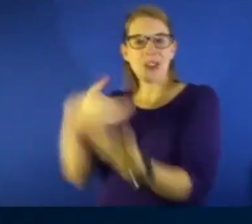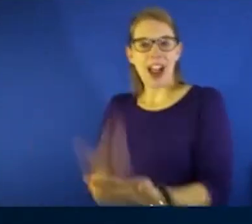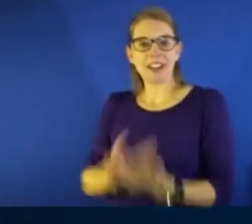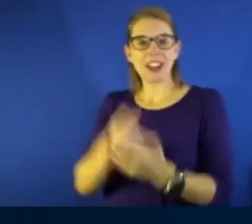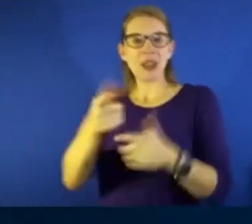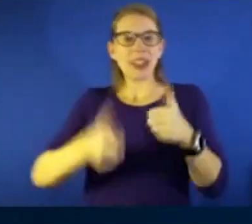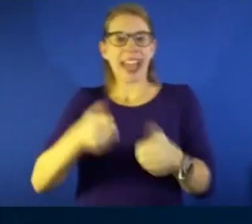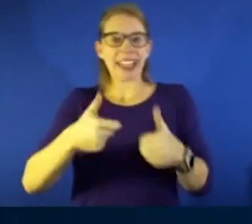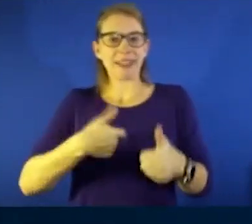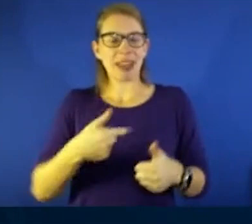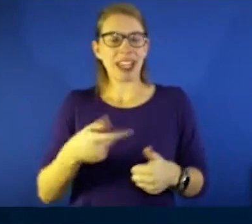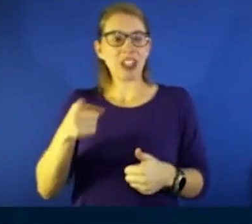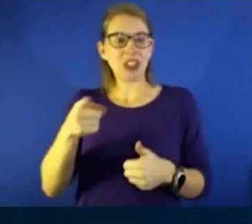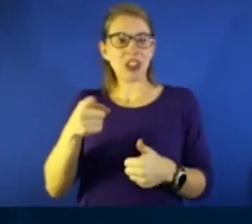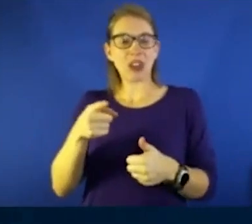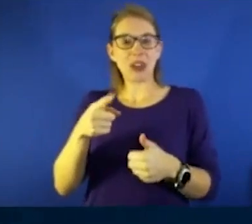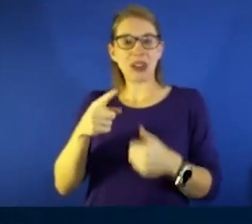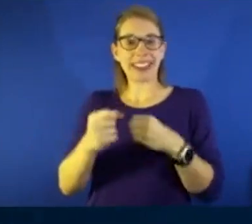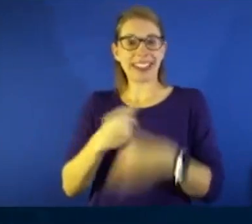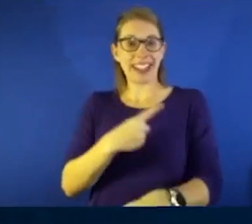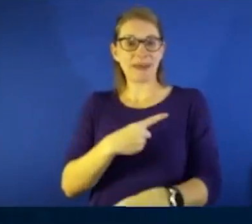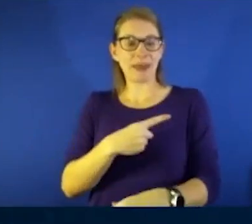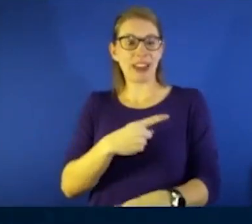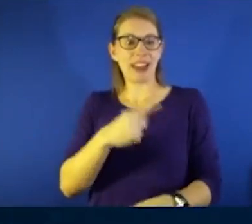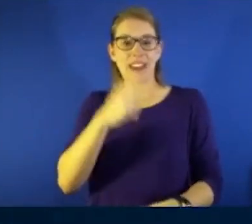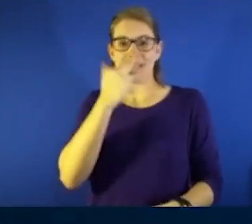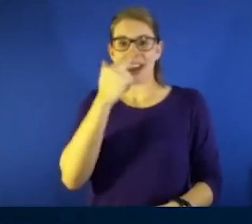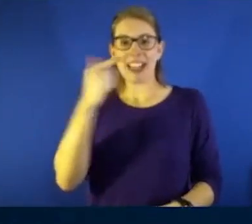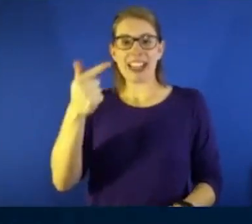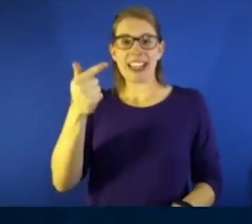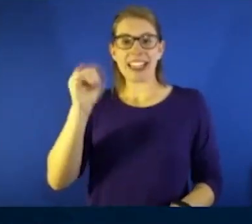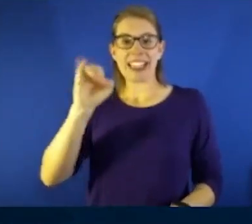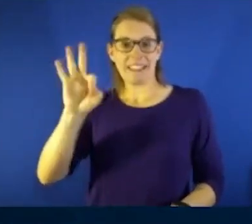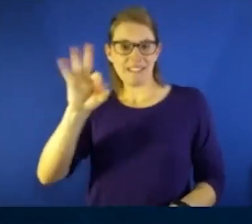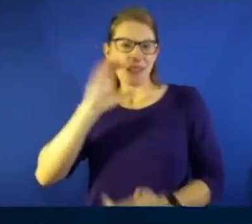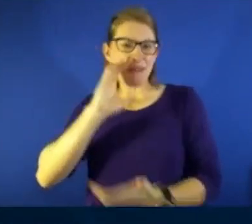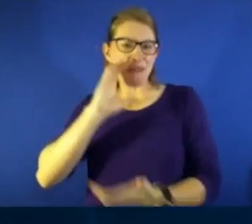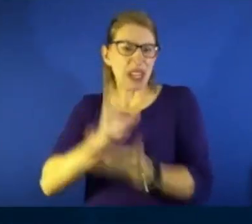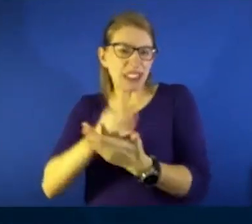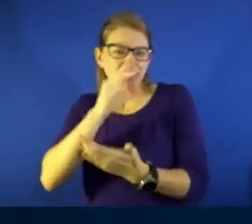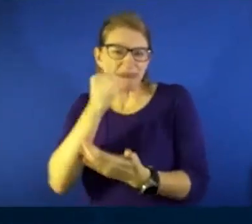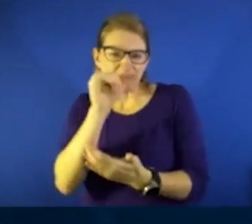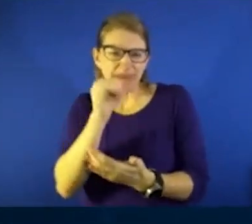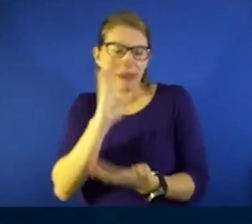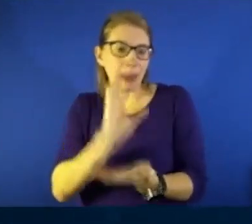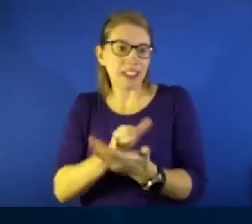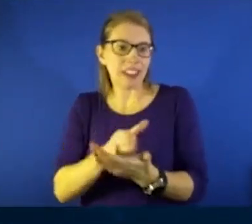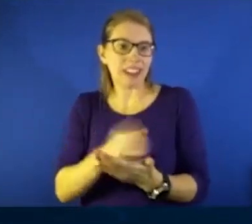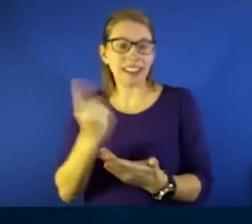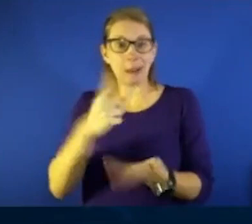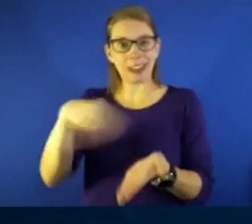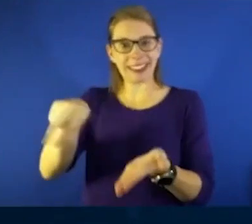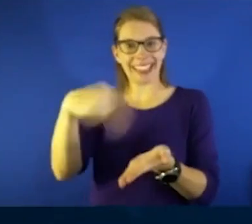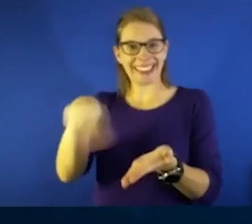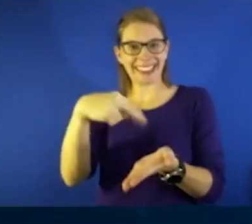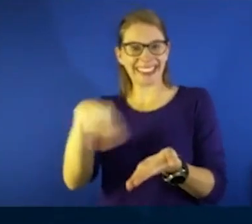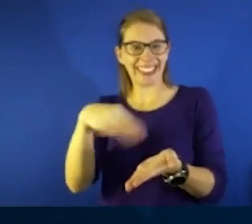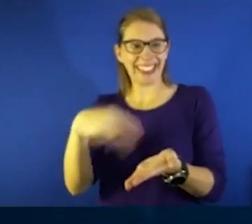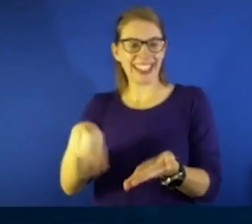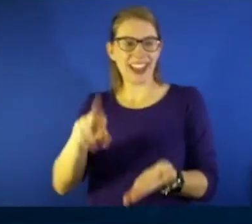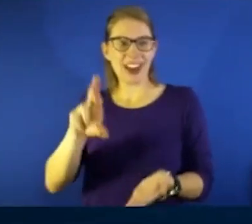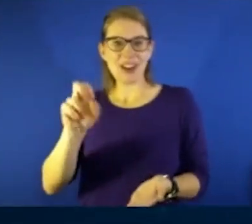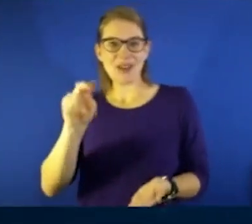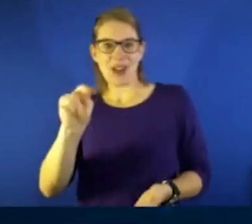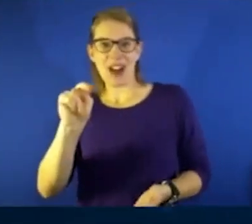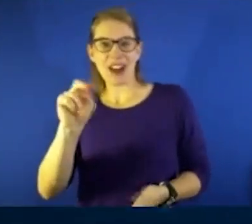And you sent me a funny GIF, a silly little picture of somebody like dancing or doing Ron Swanson from Parks and